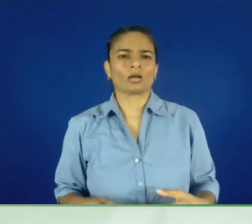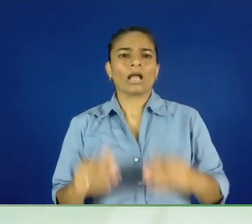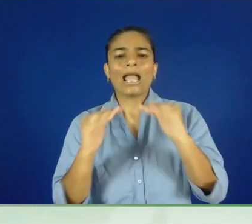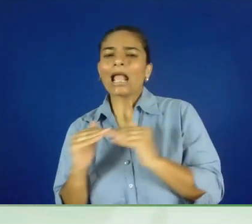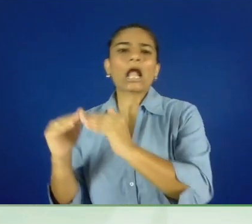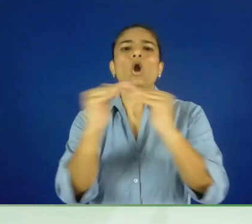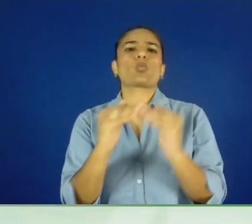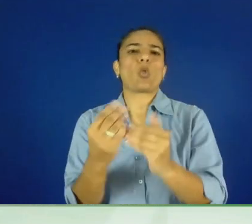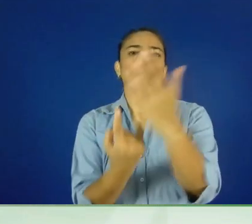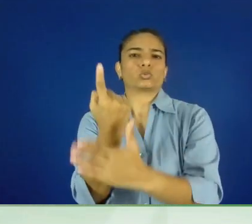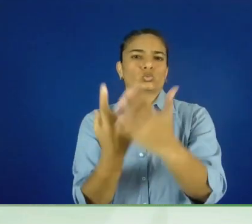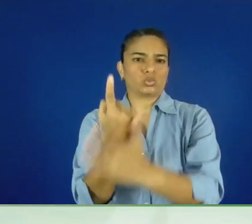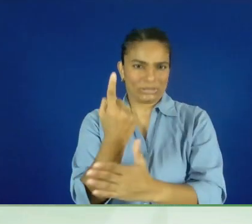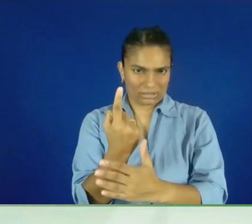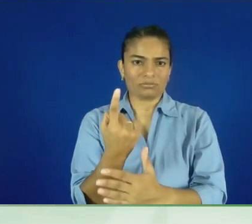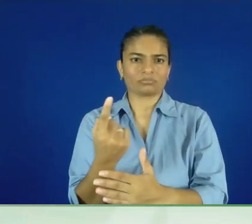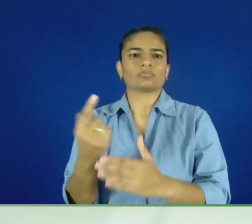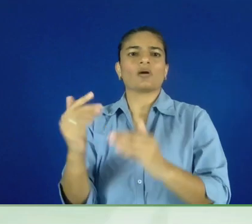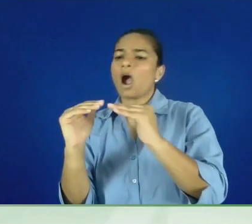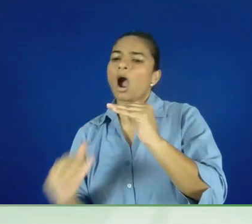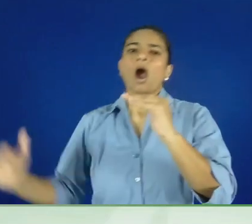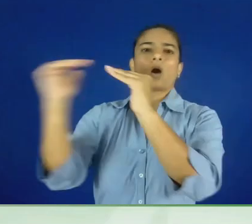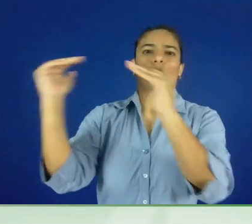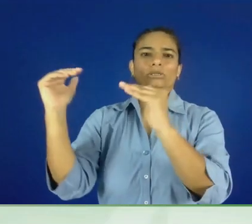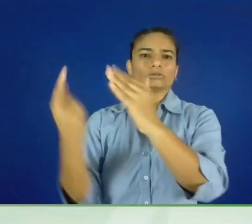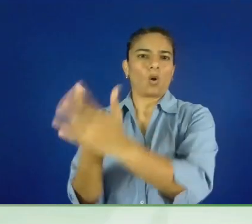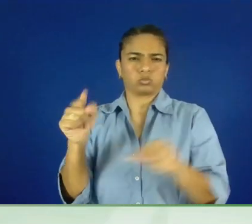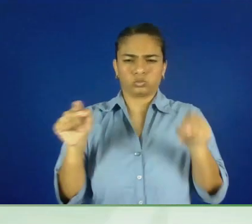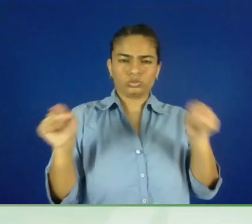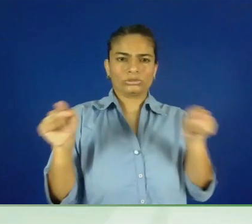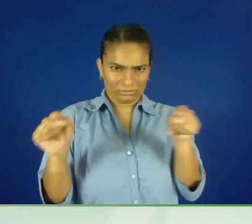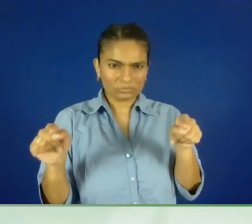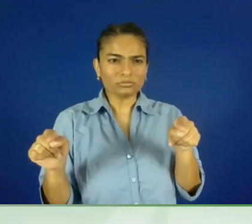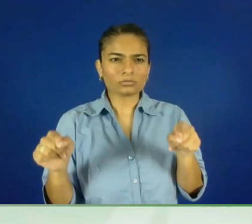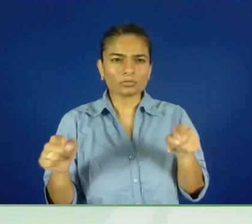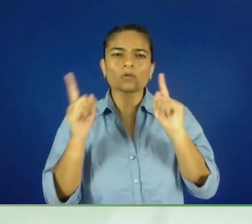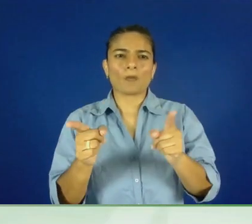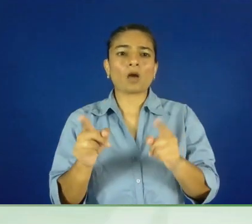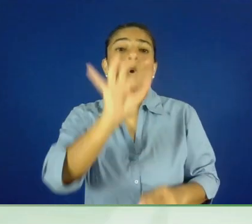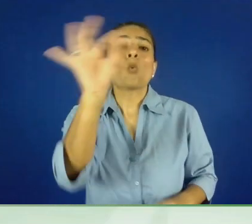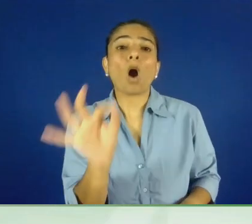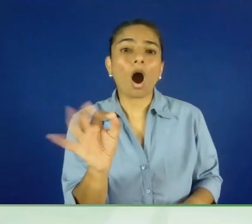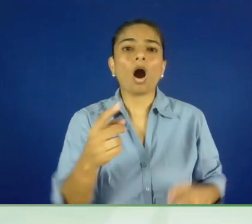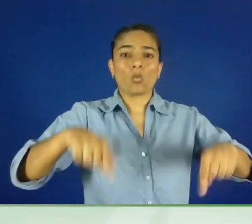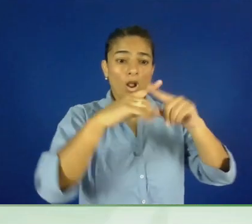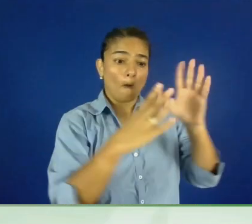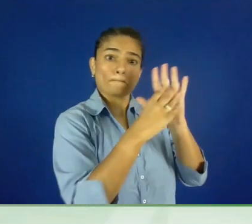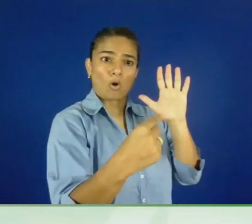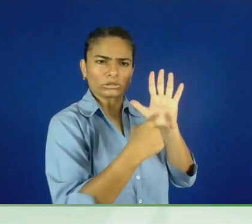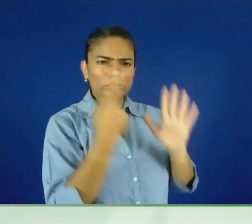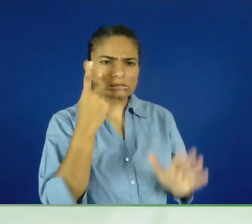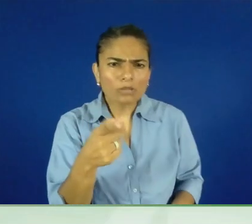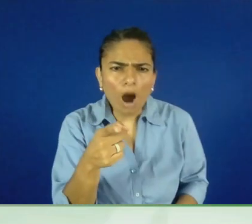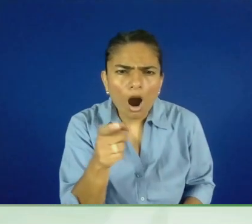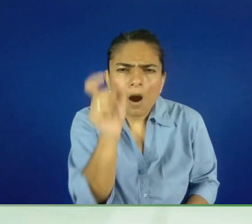in a job application process, but also when do we need to make sure that the human steps in.